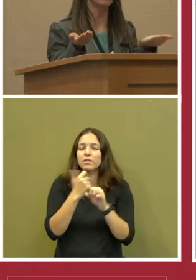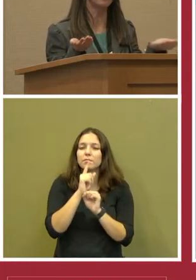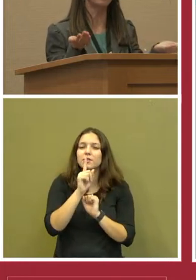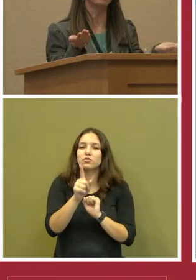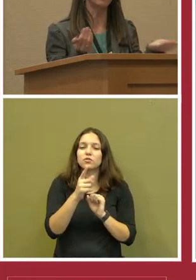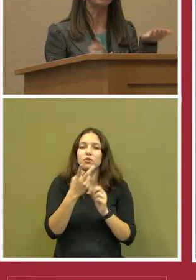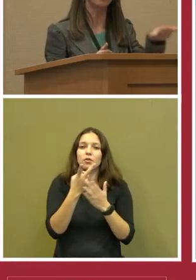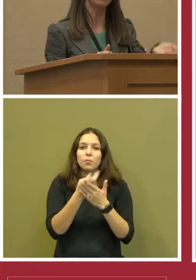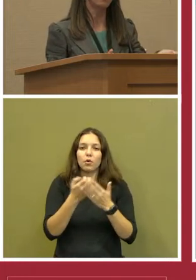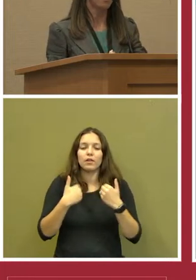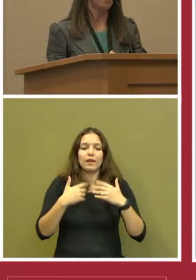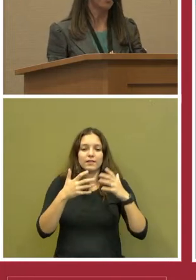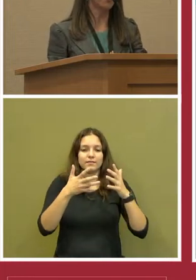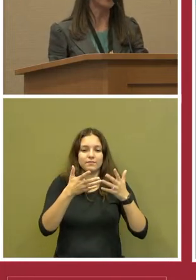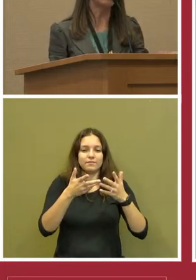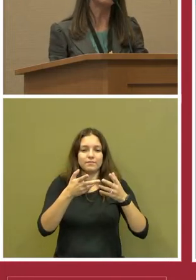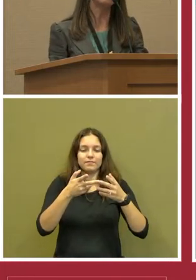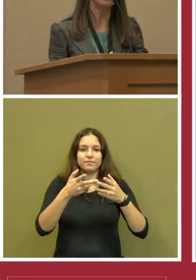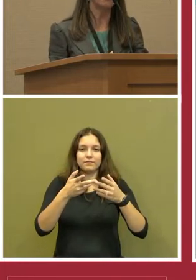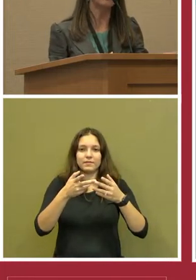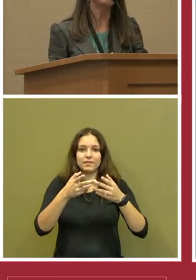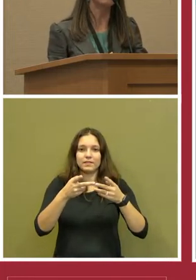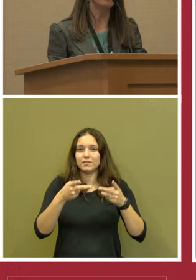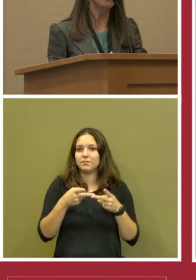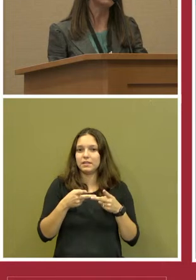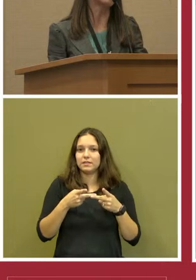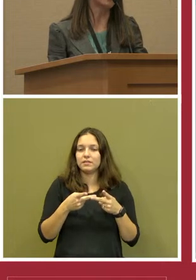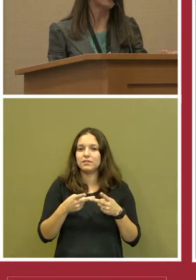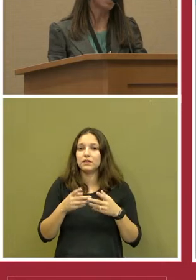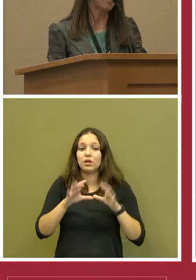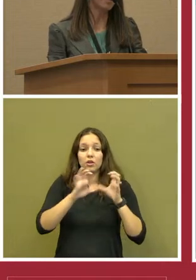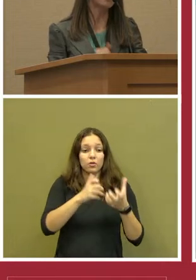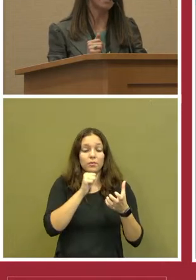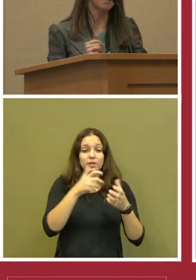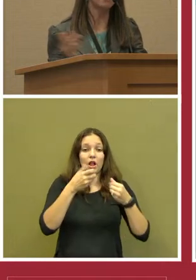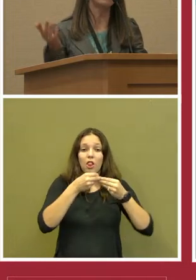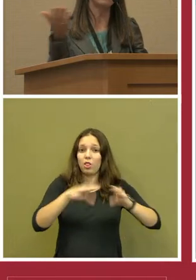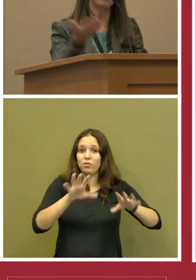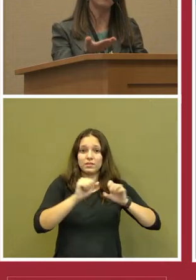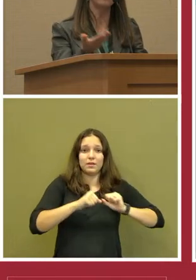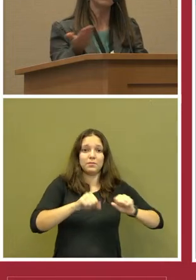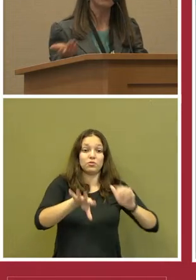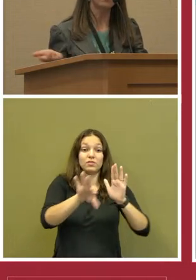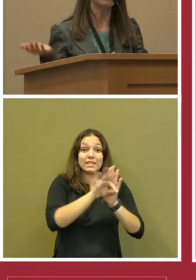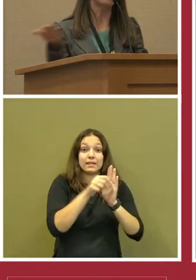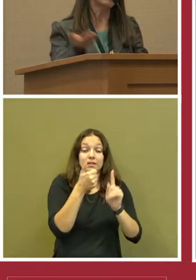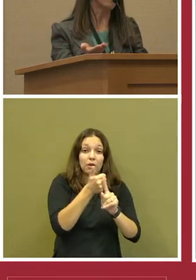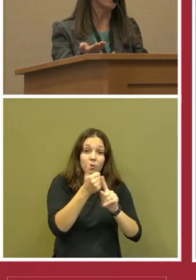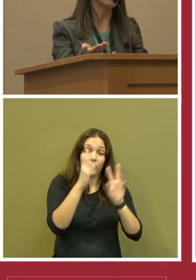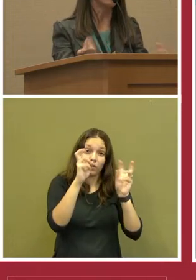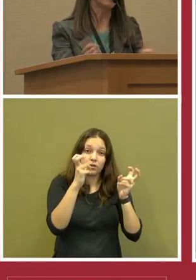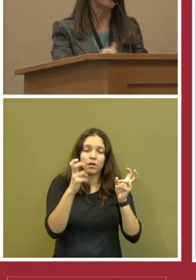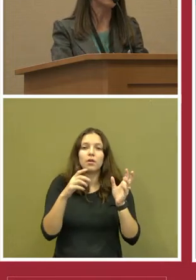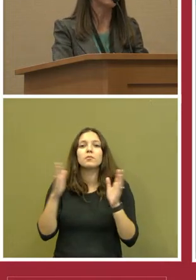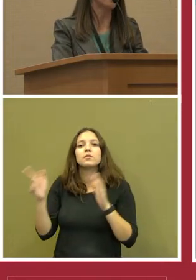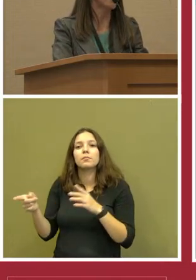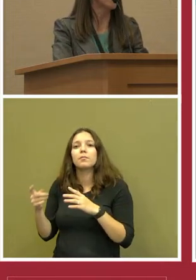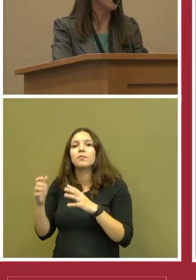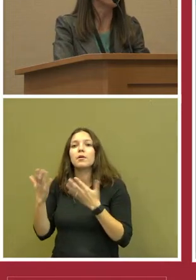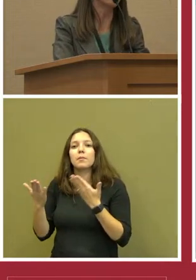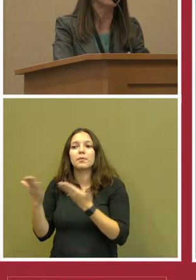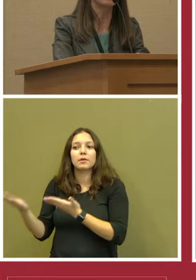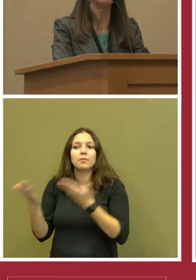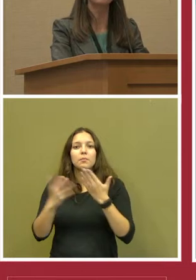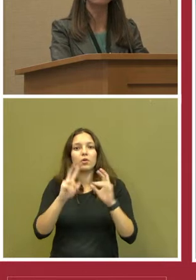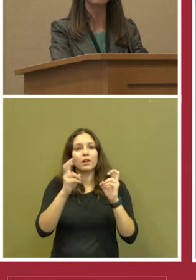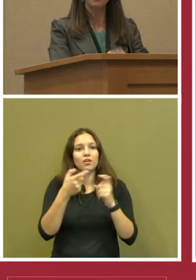those things had space, that the group is not losing their ability to select topics, and that we also might bring some topics to